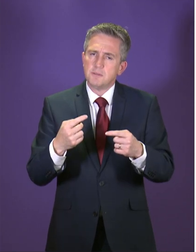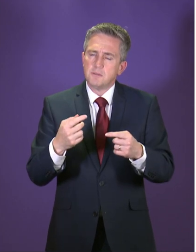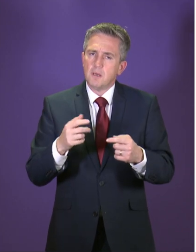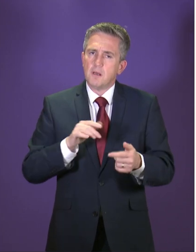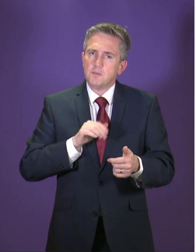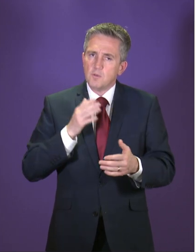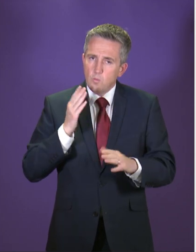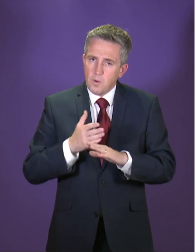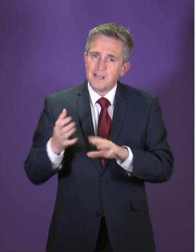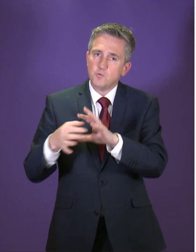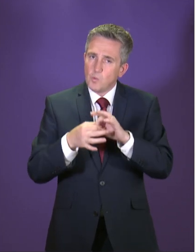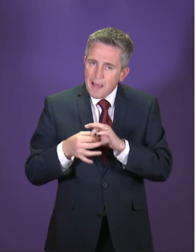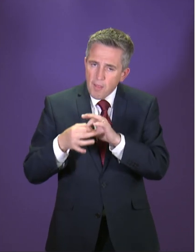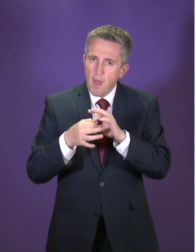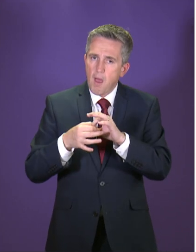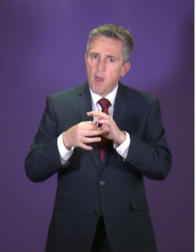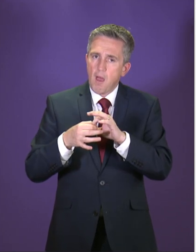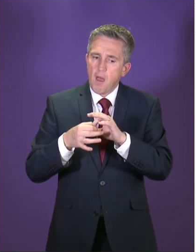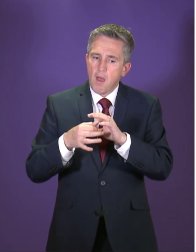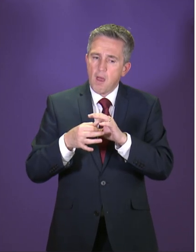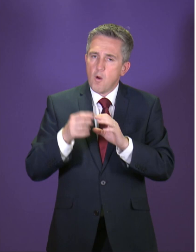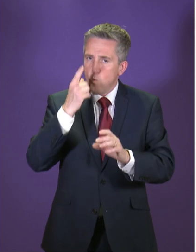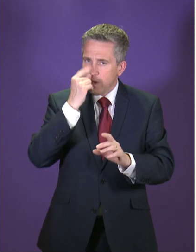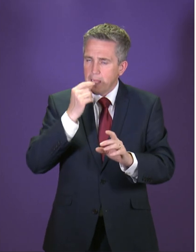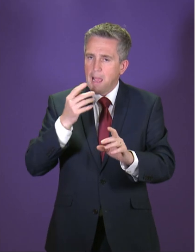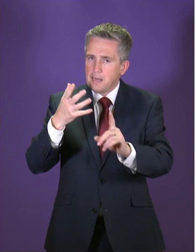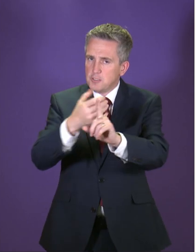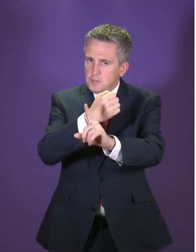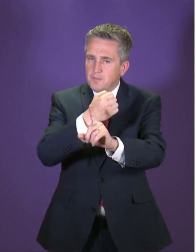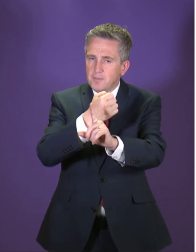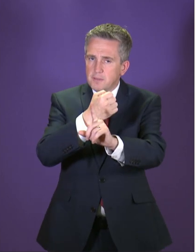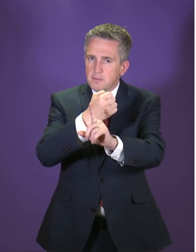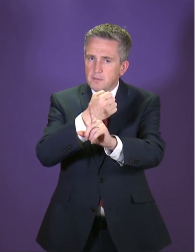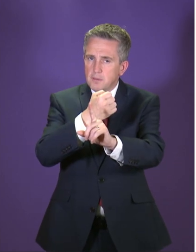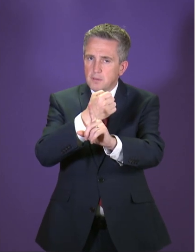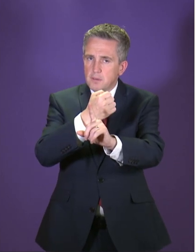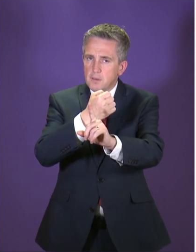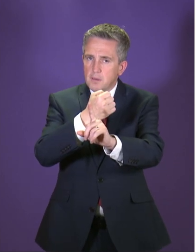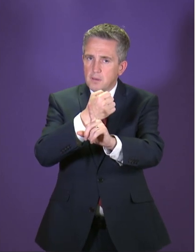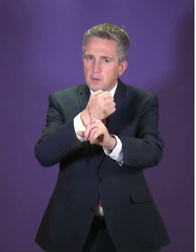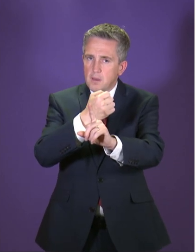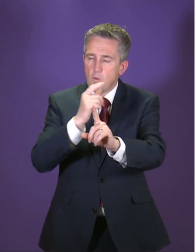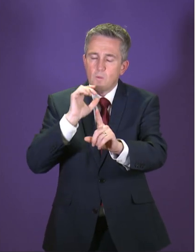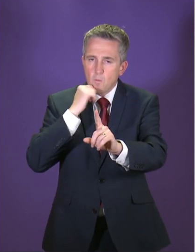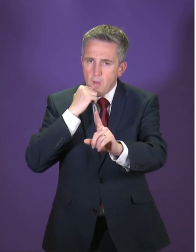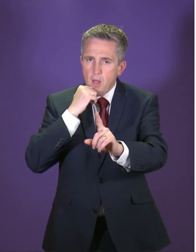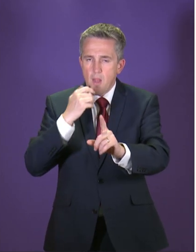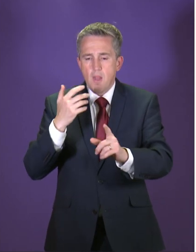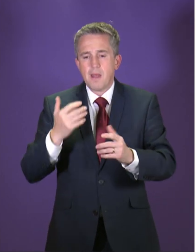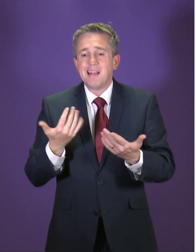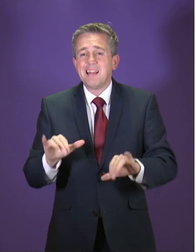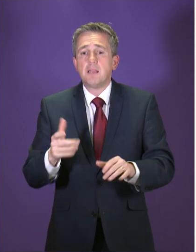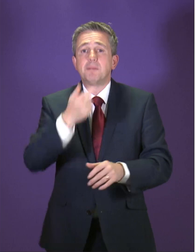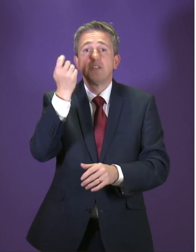all wearing a garment that is of the same destiny, and together we float or we sink. Thank you very